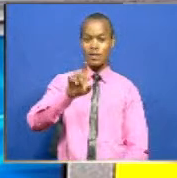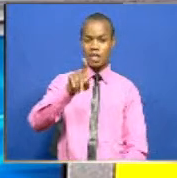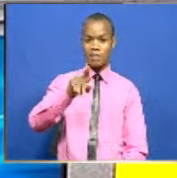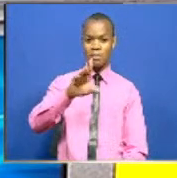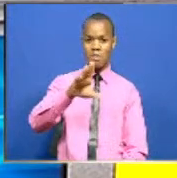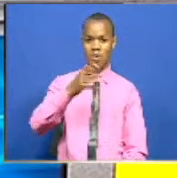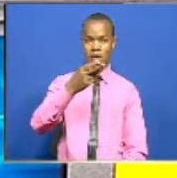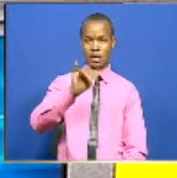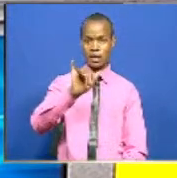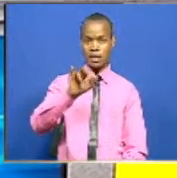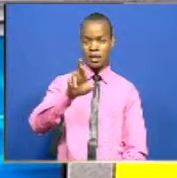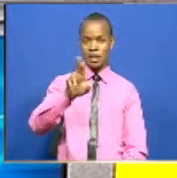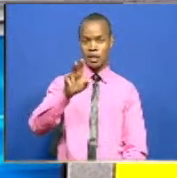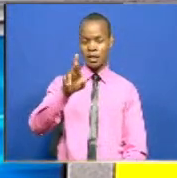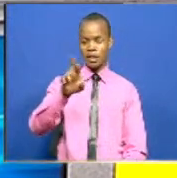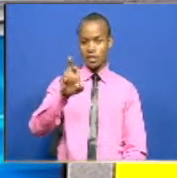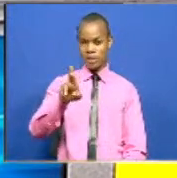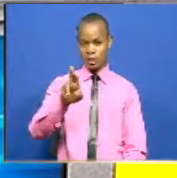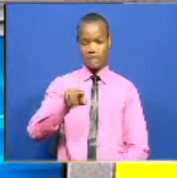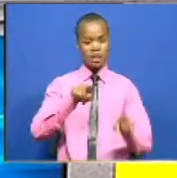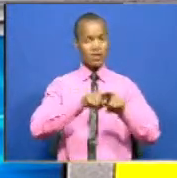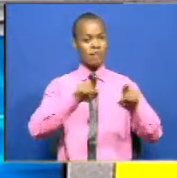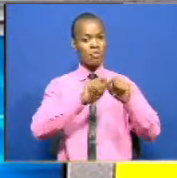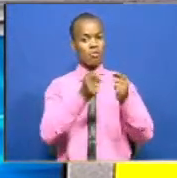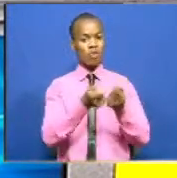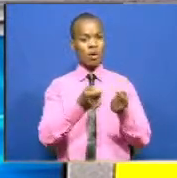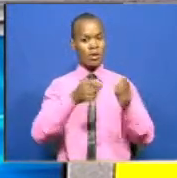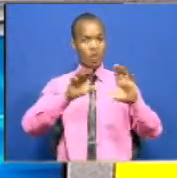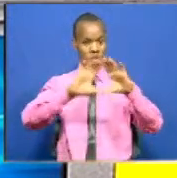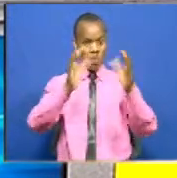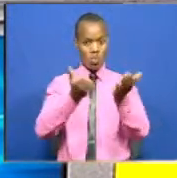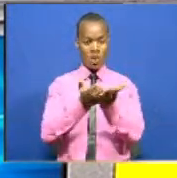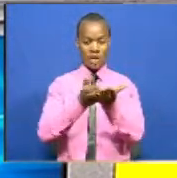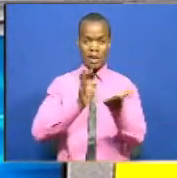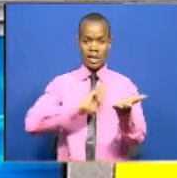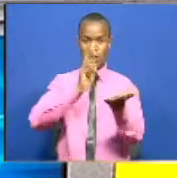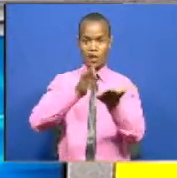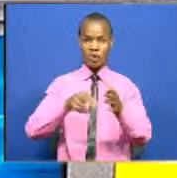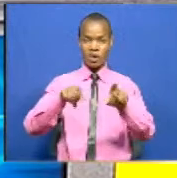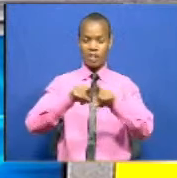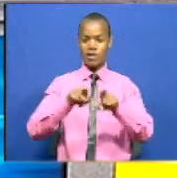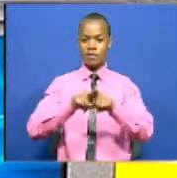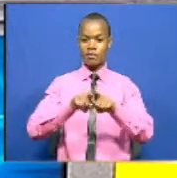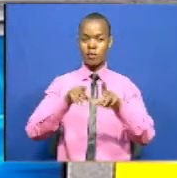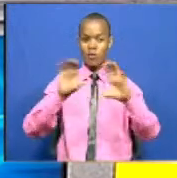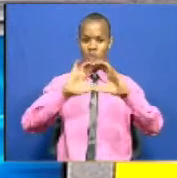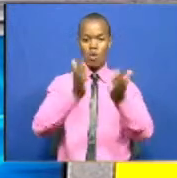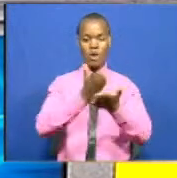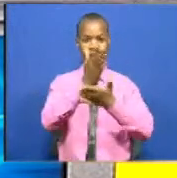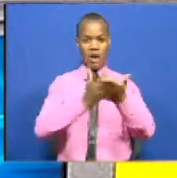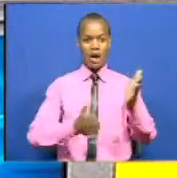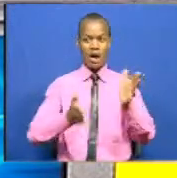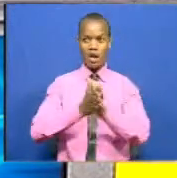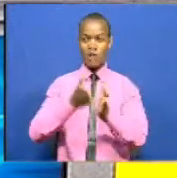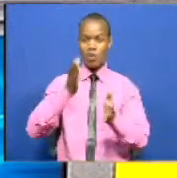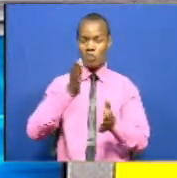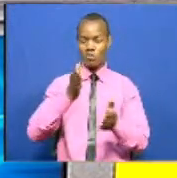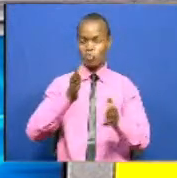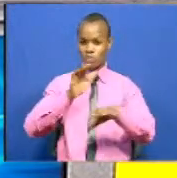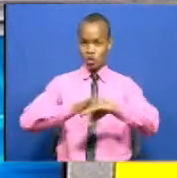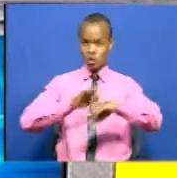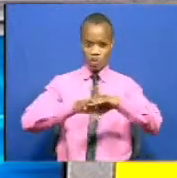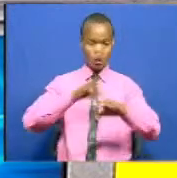her own world half marathon record. She is the world half marathon champion, and what a season for her. The